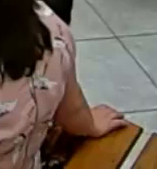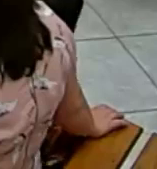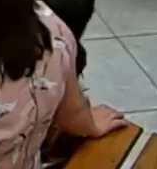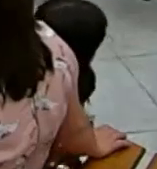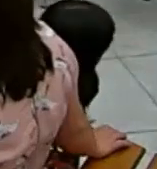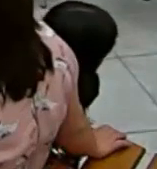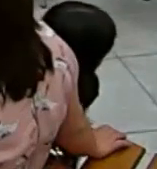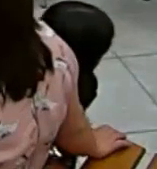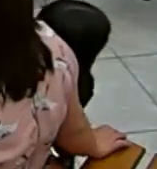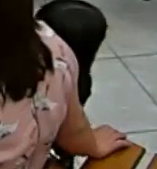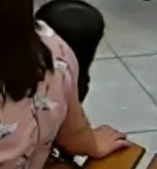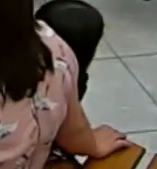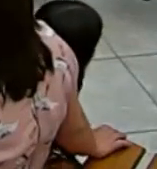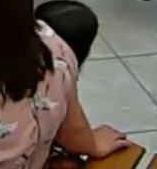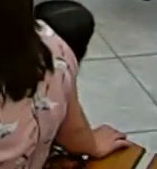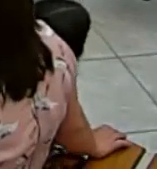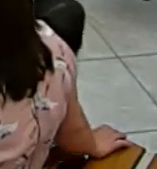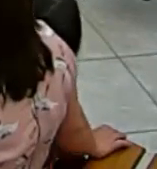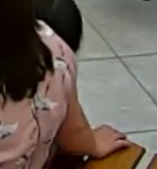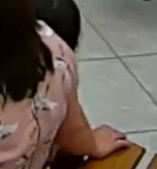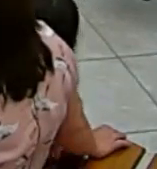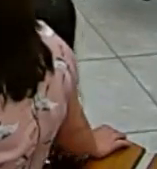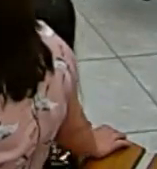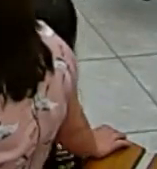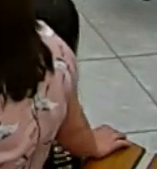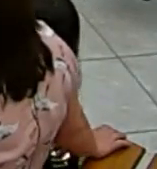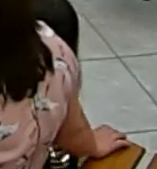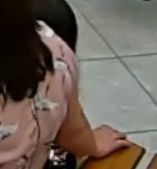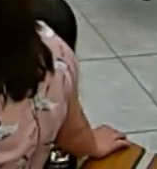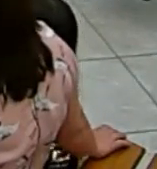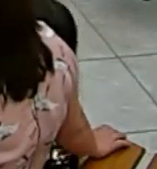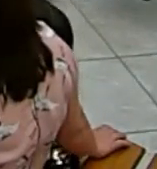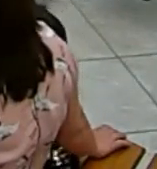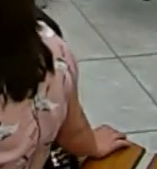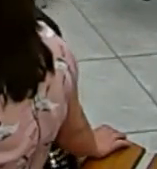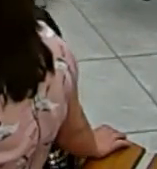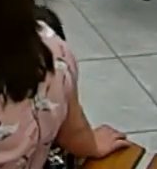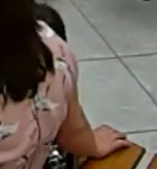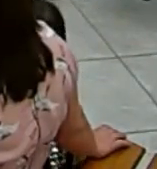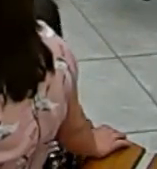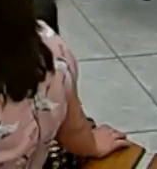health, intelligence, bless their houses, their families.